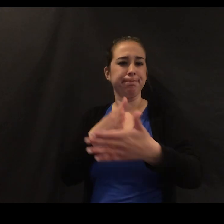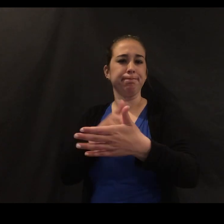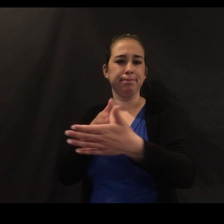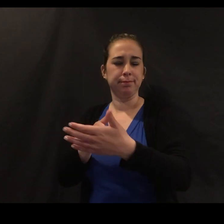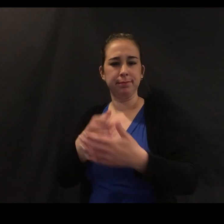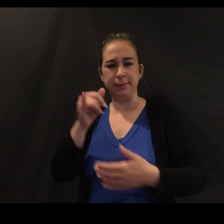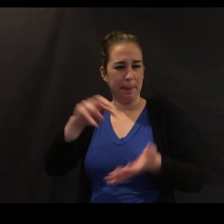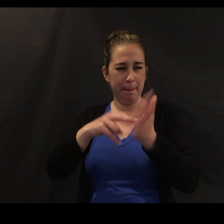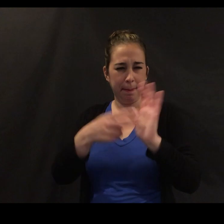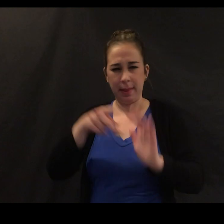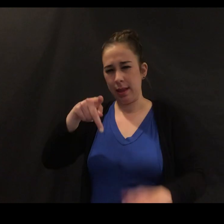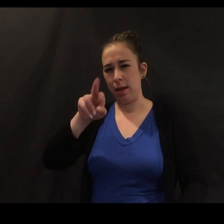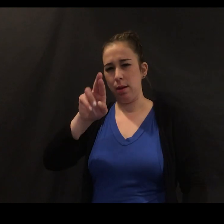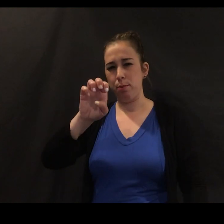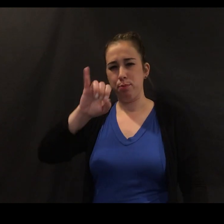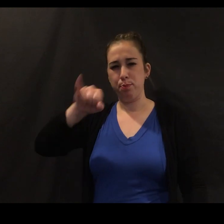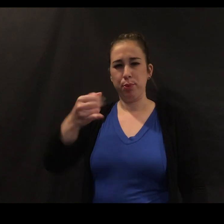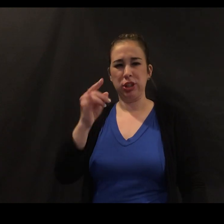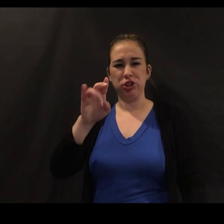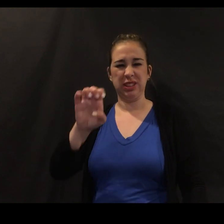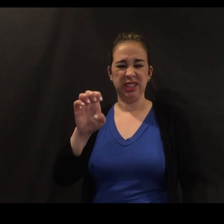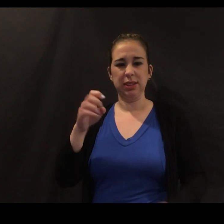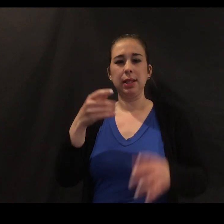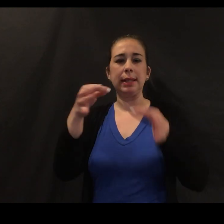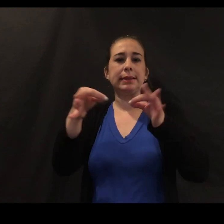Prejudice, let's just break it apart and say what it is.